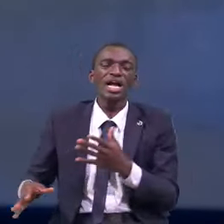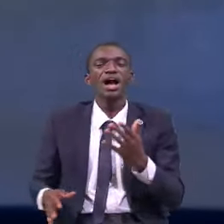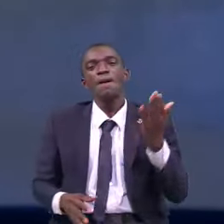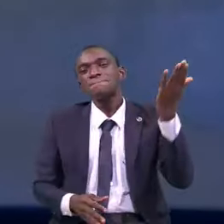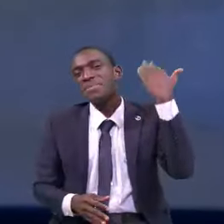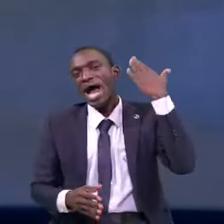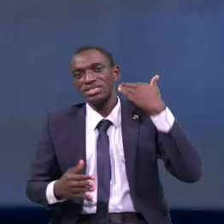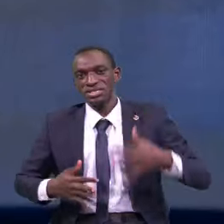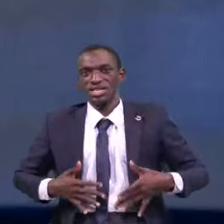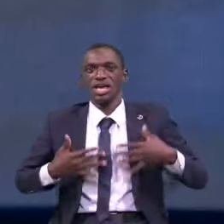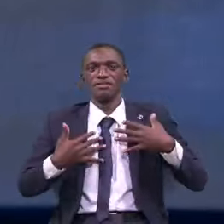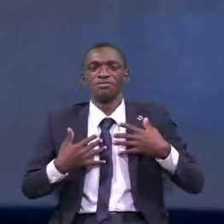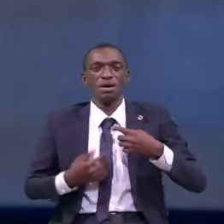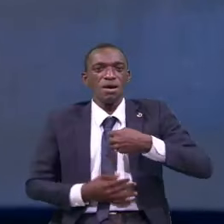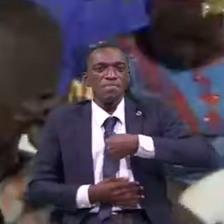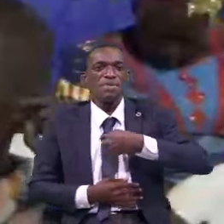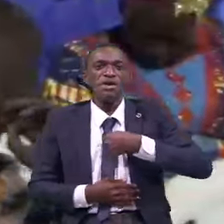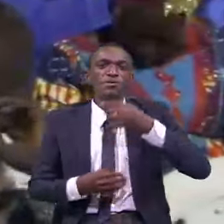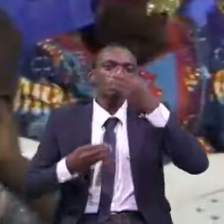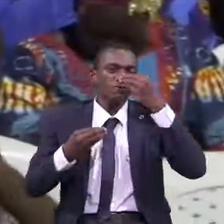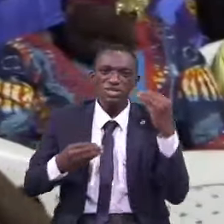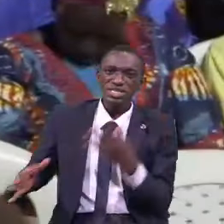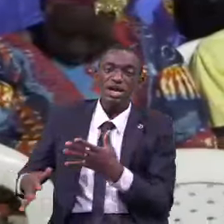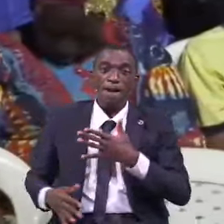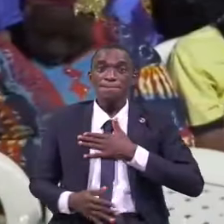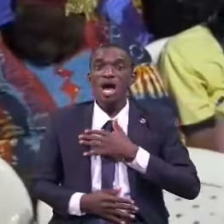life. I forsake my old